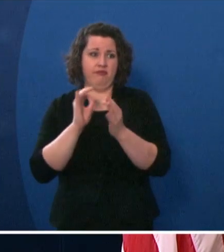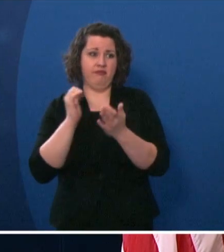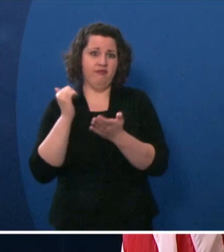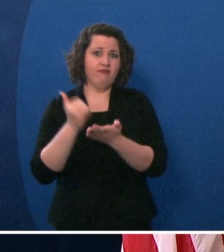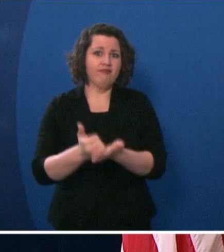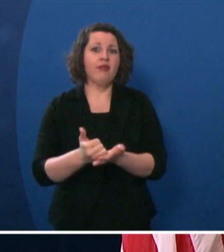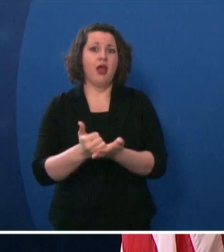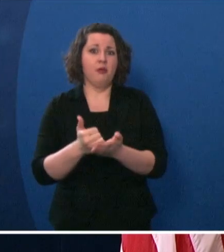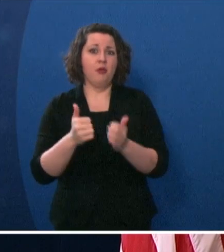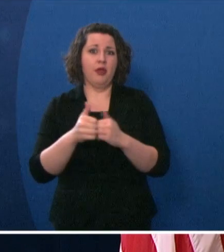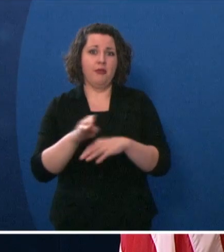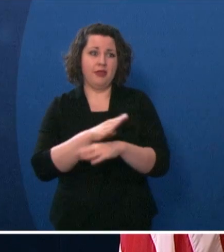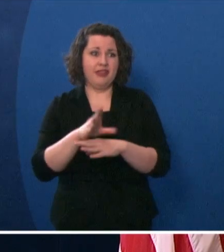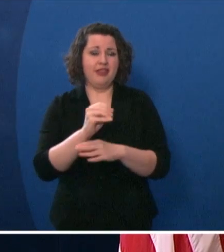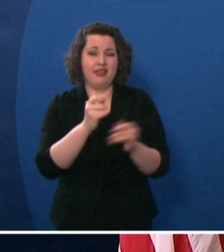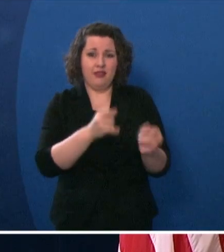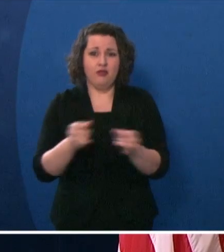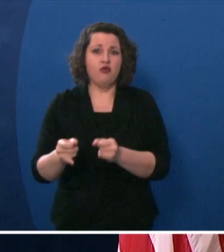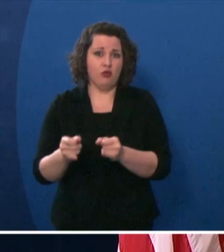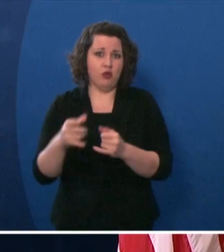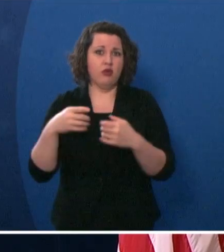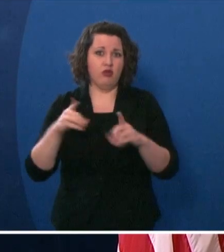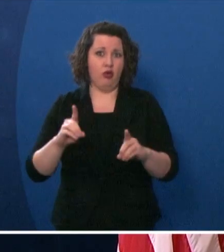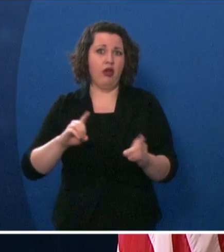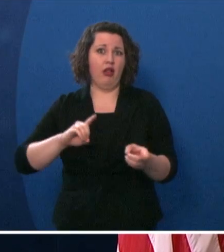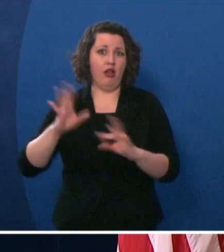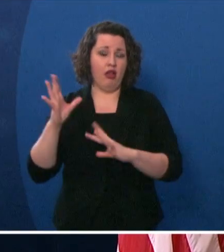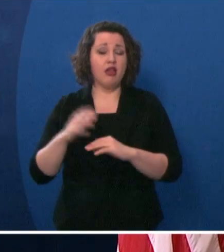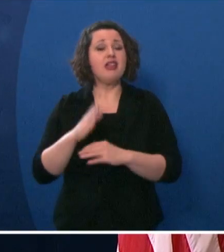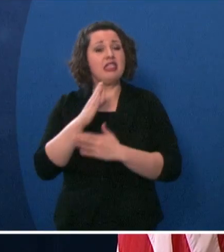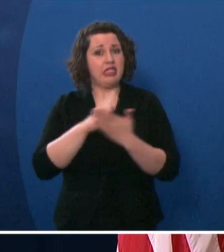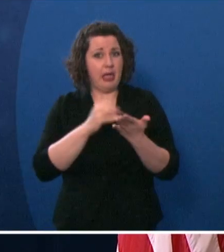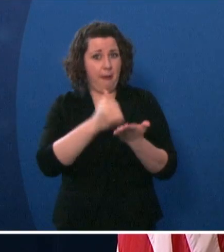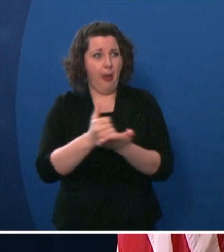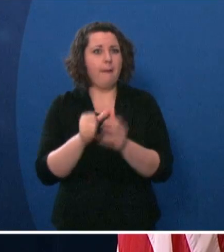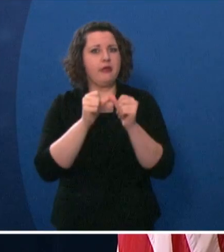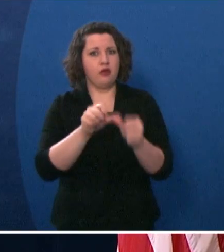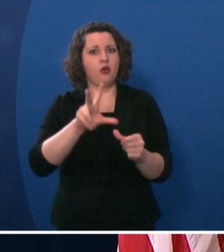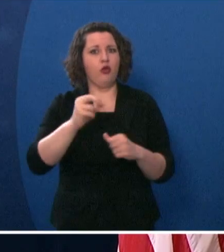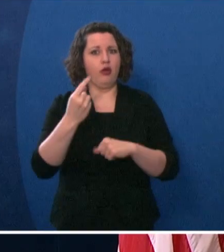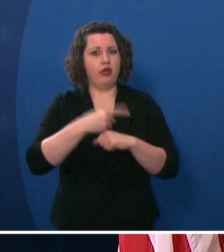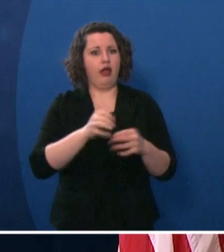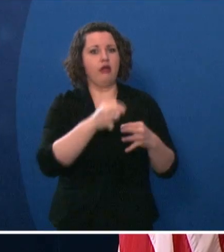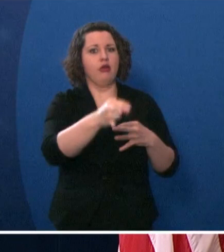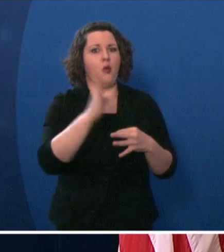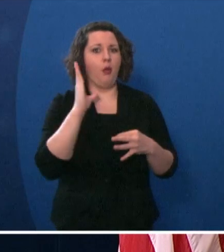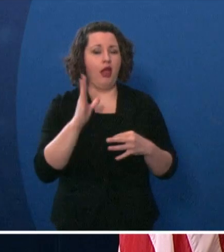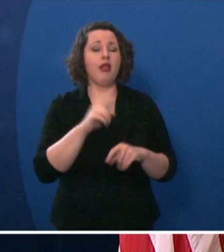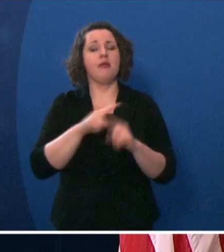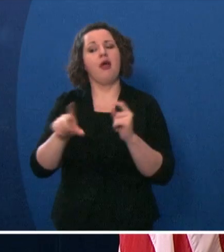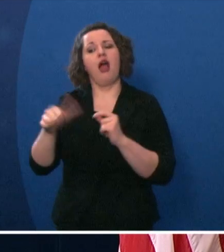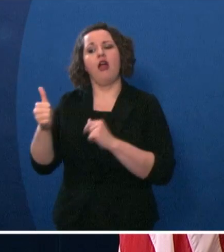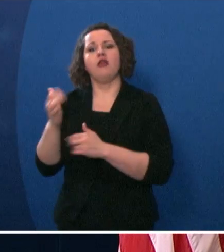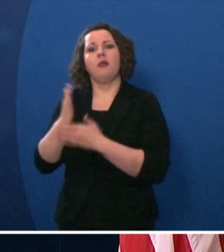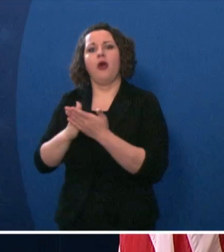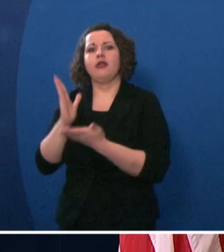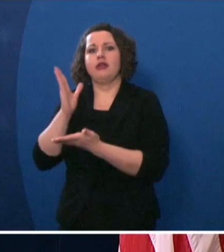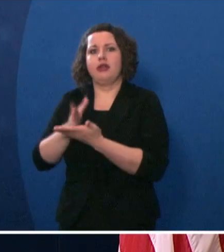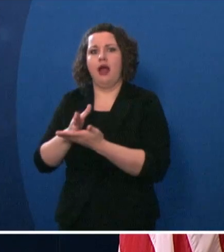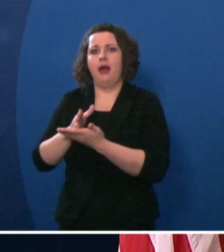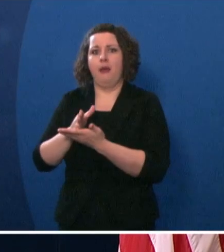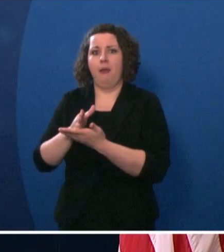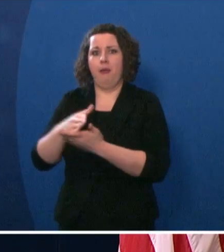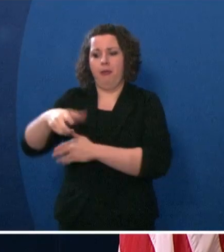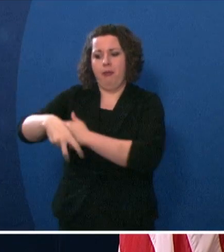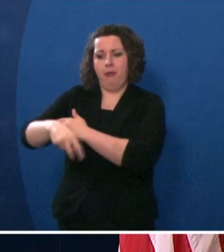over the course of this crisis. While some relief will continue for another 30 days, some other components will phase out at